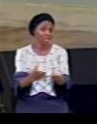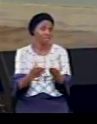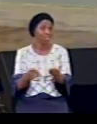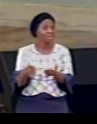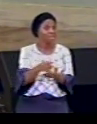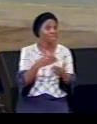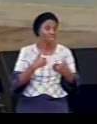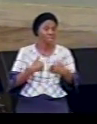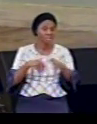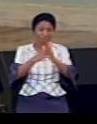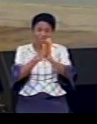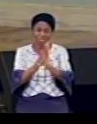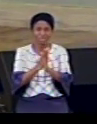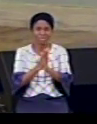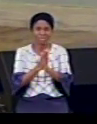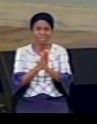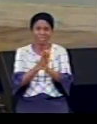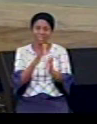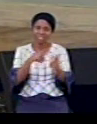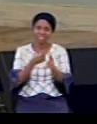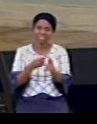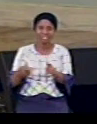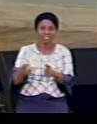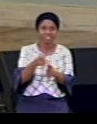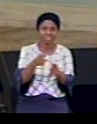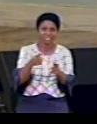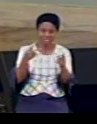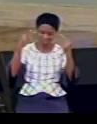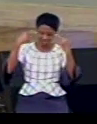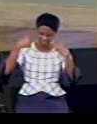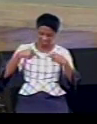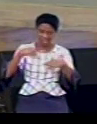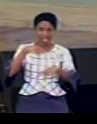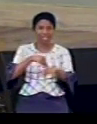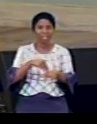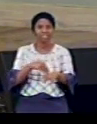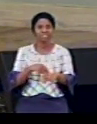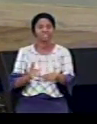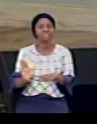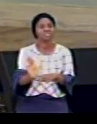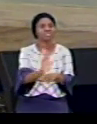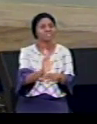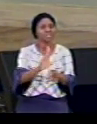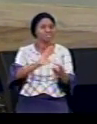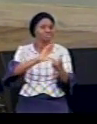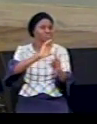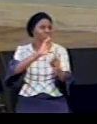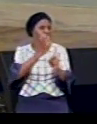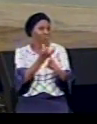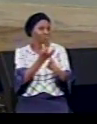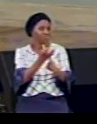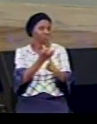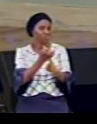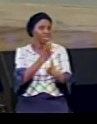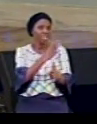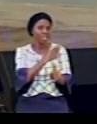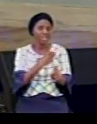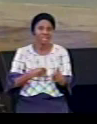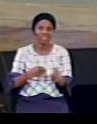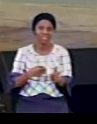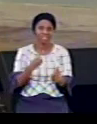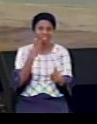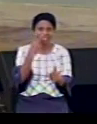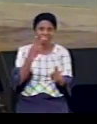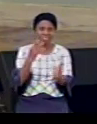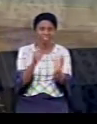prayed, and then they look at their body or they look at their circumstances and things are totally dead. And